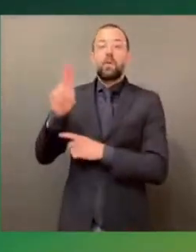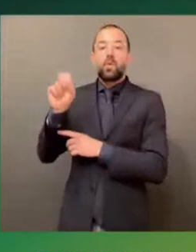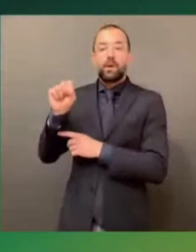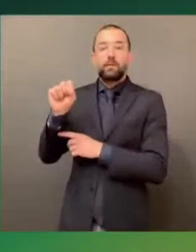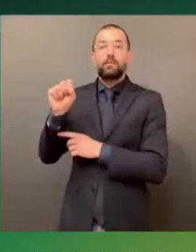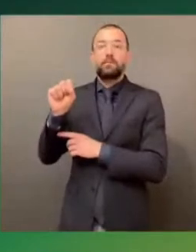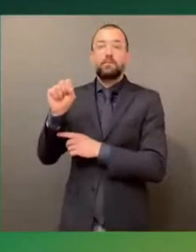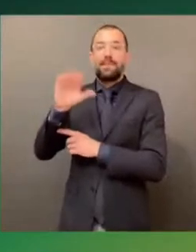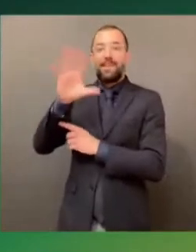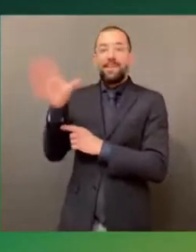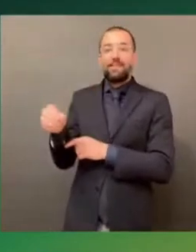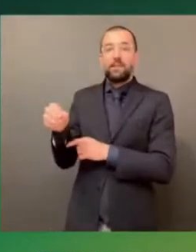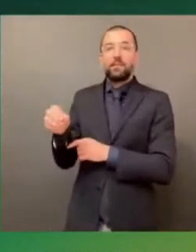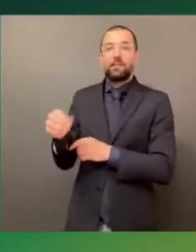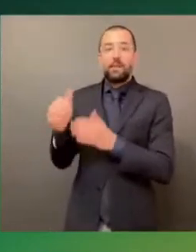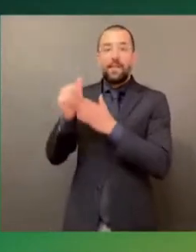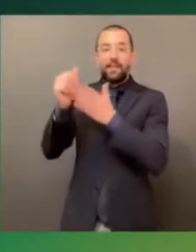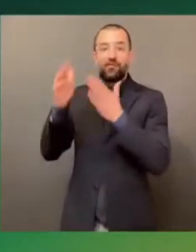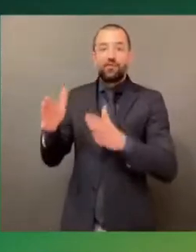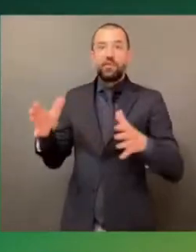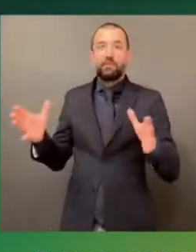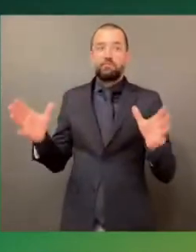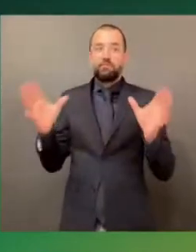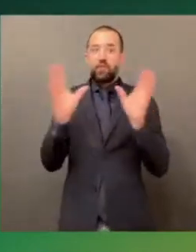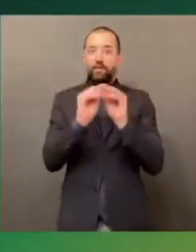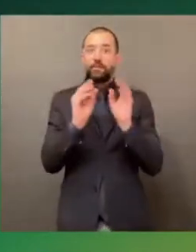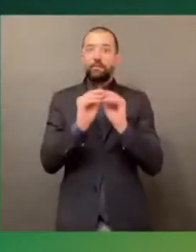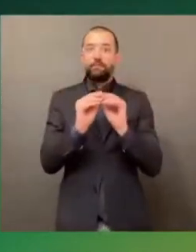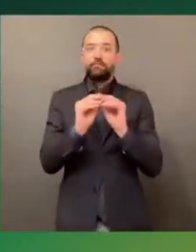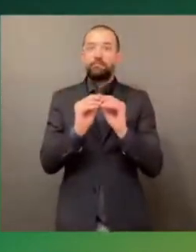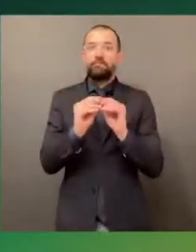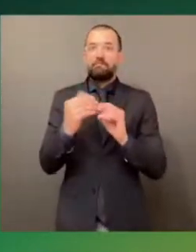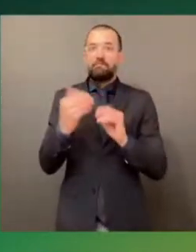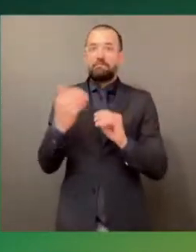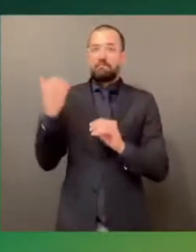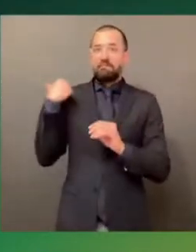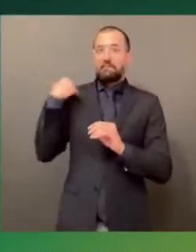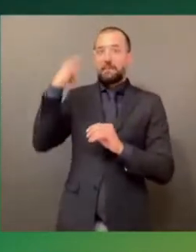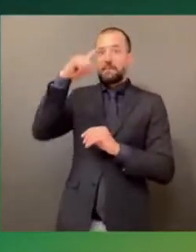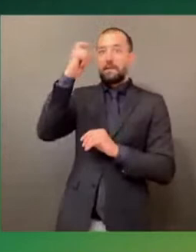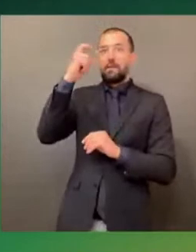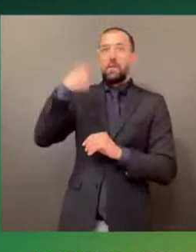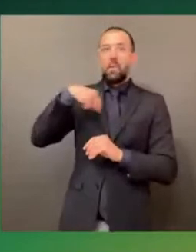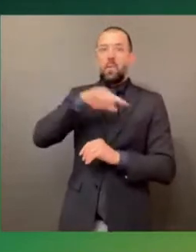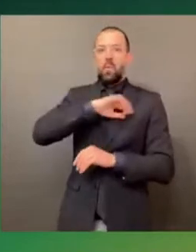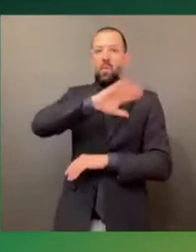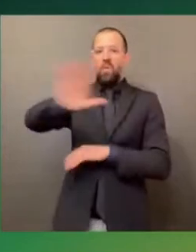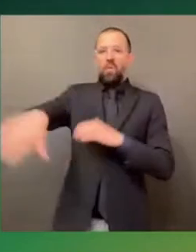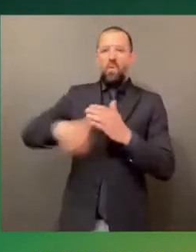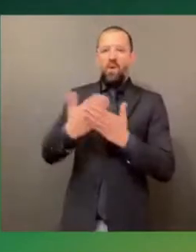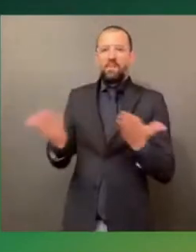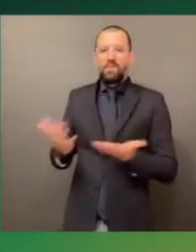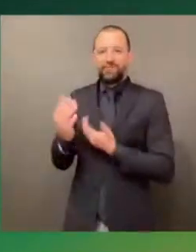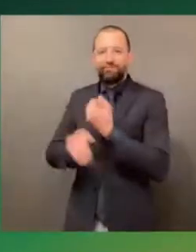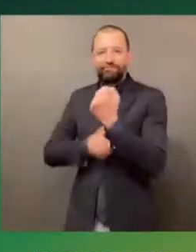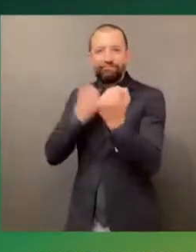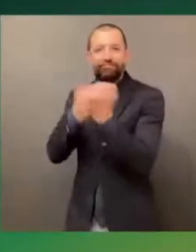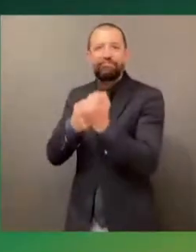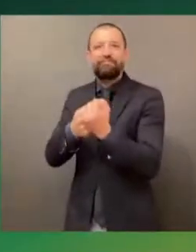December, we're all in on Africa. We are all in.